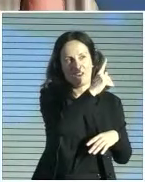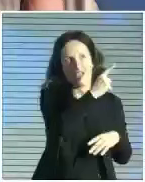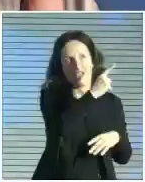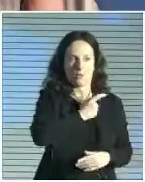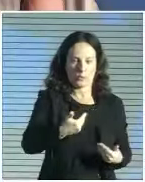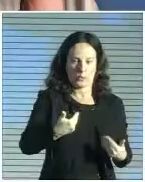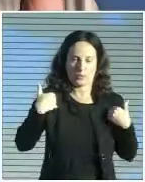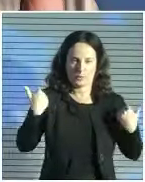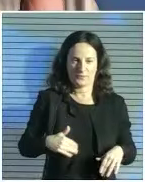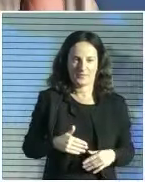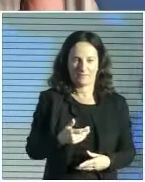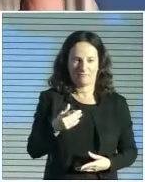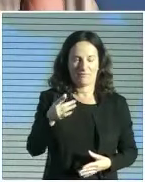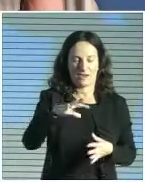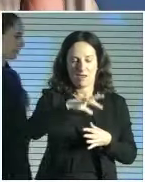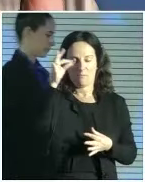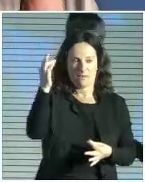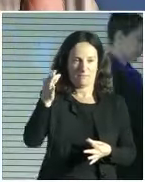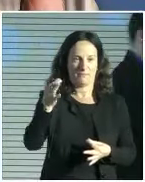be here. And Mathias, maybe you